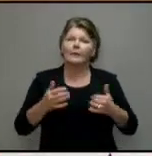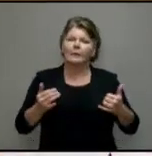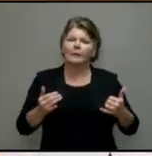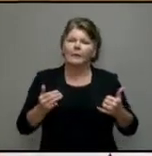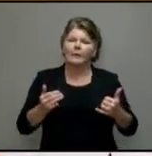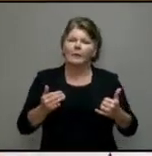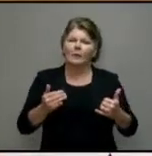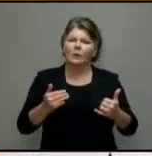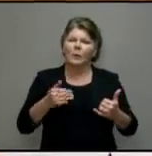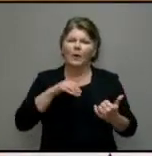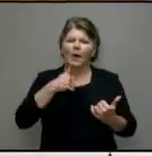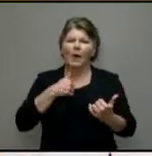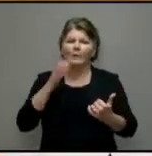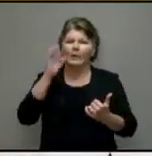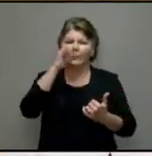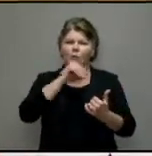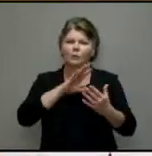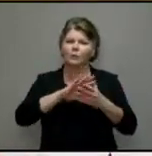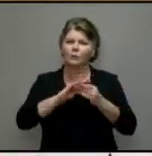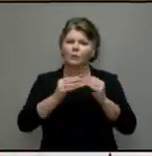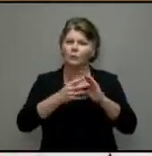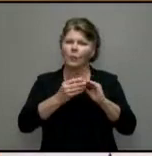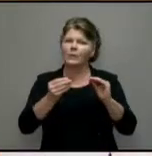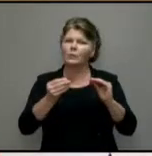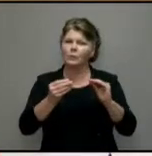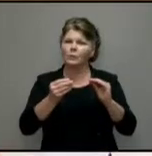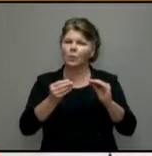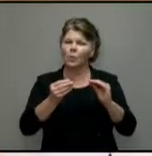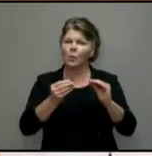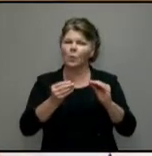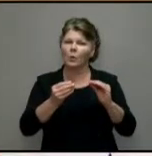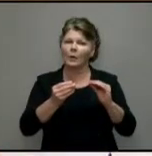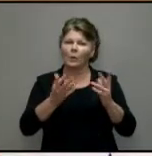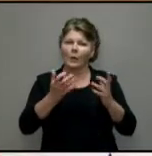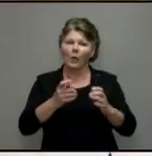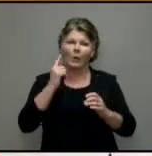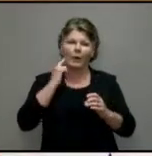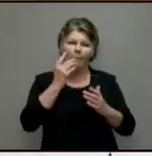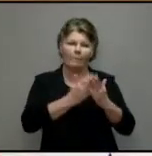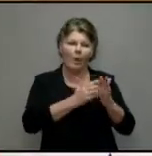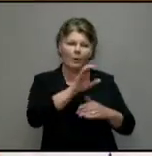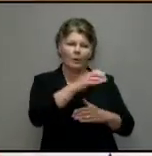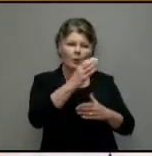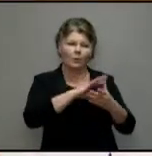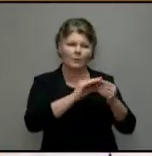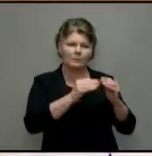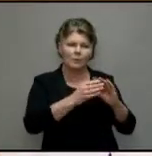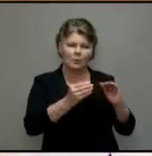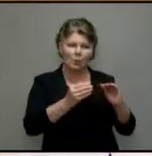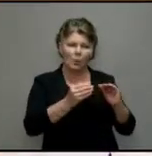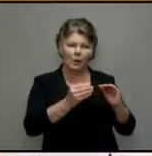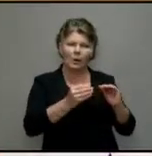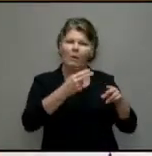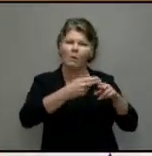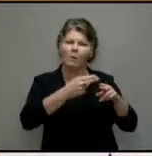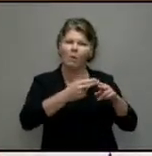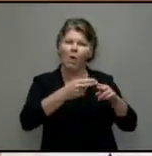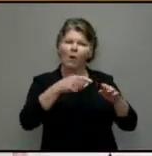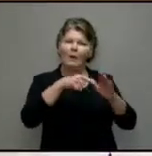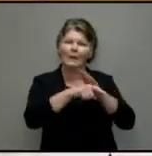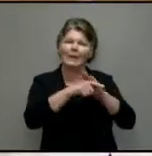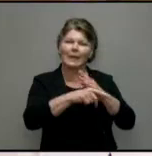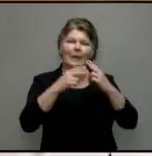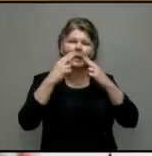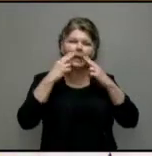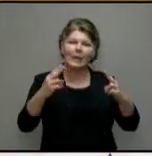strange story. We don't want to hear it as part of the Christmas story. It's called the slaughter of the innocent. Who